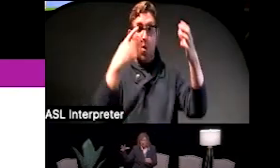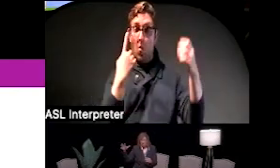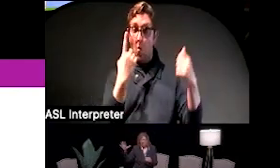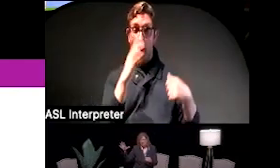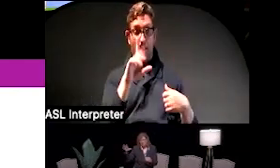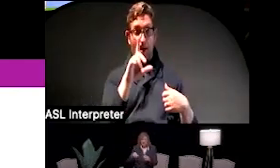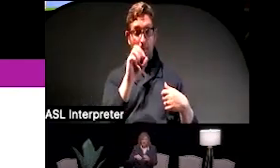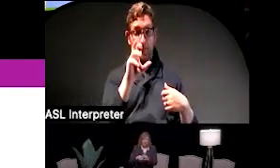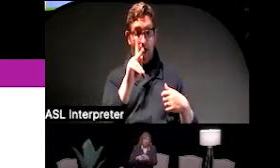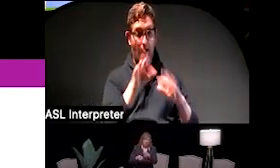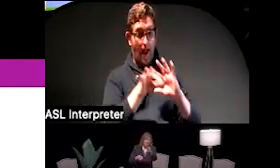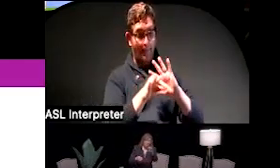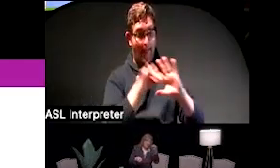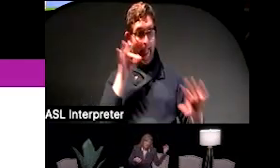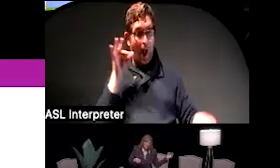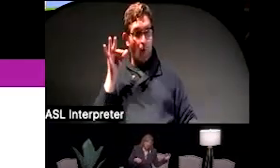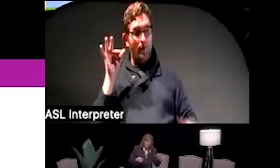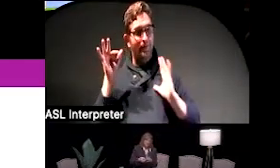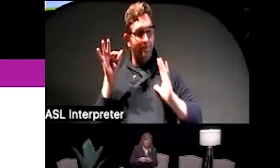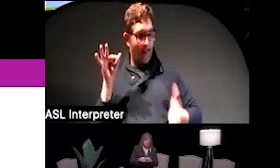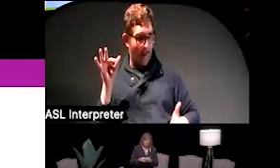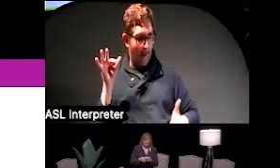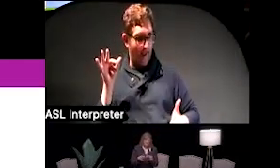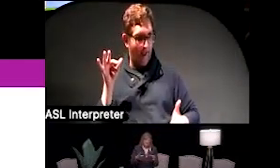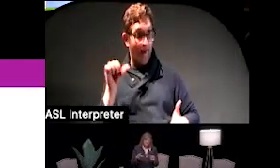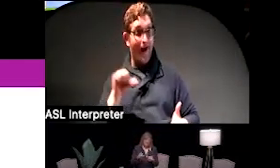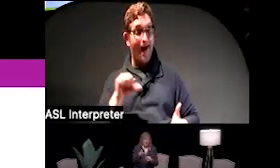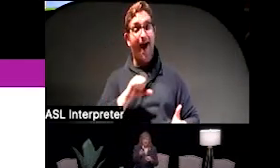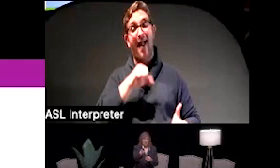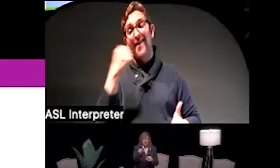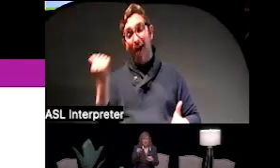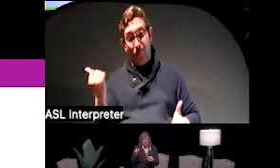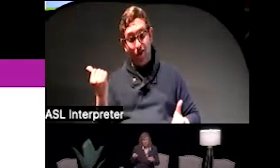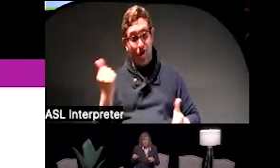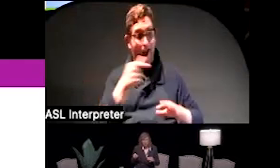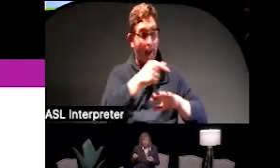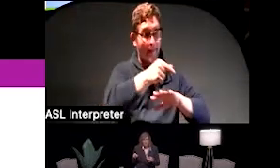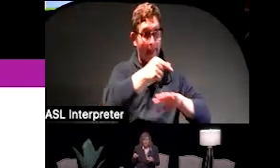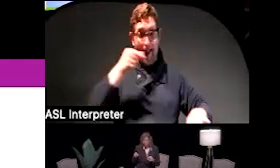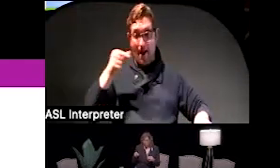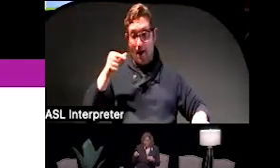out, okay. Another block comes out, okay.